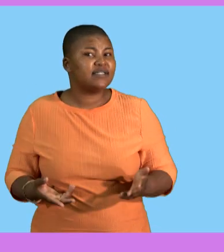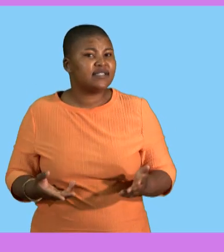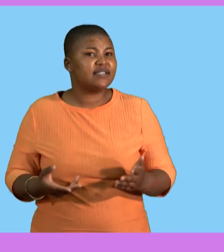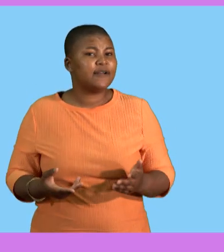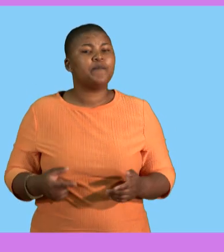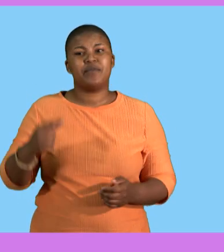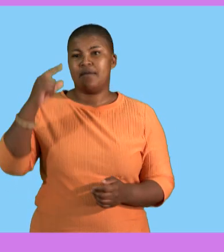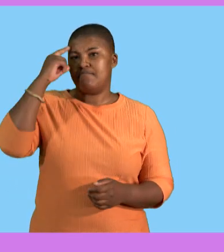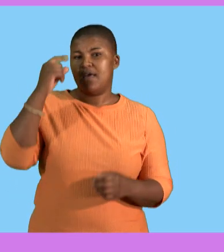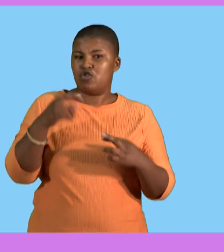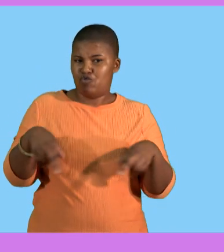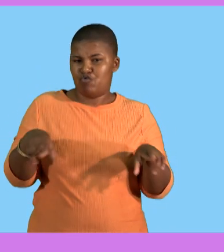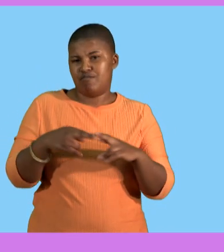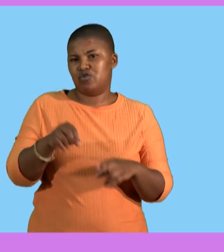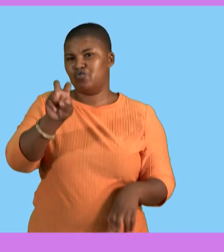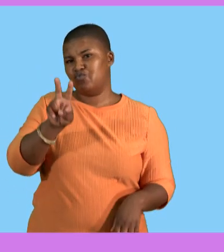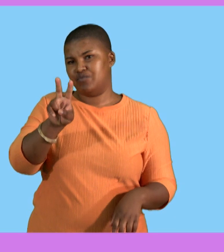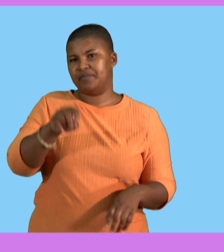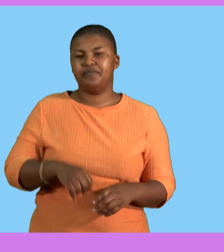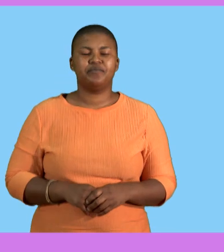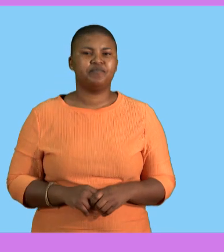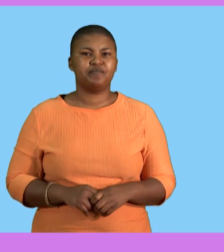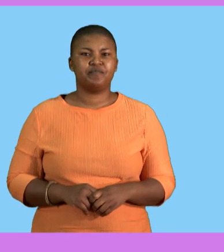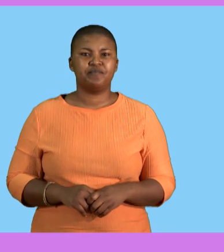It's going to be the bedrooms.